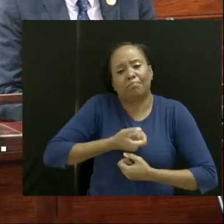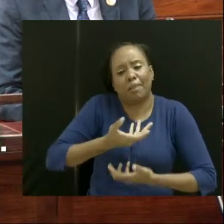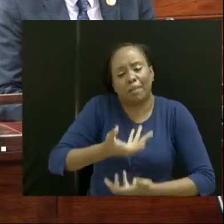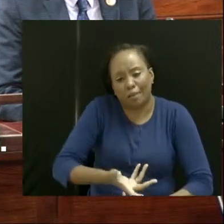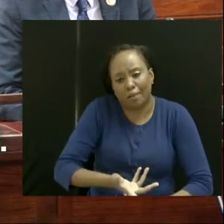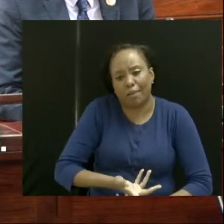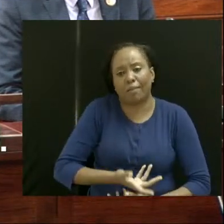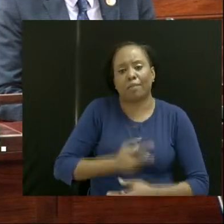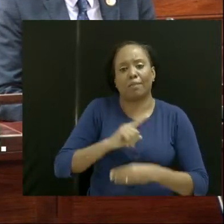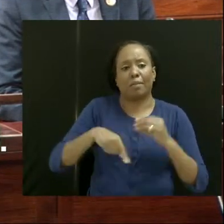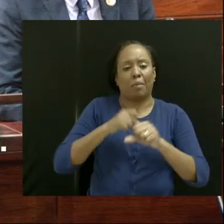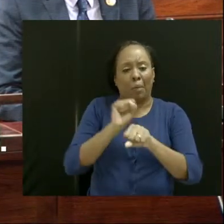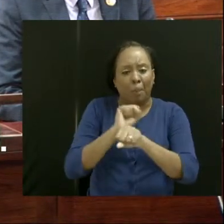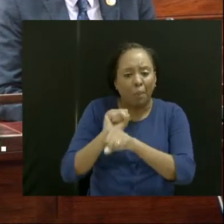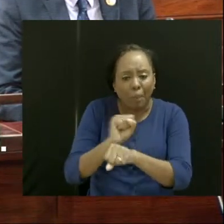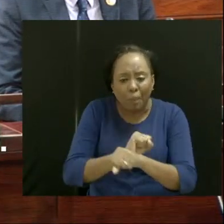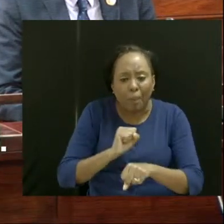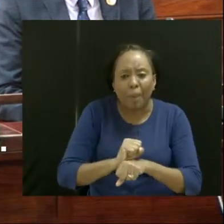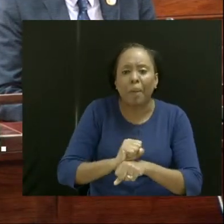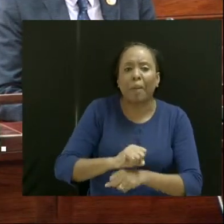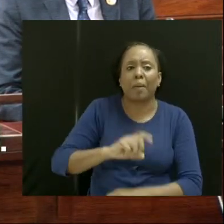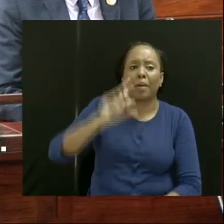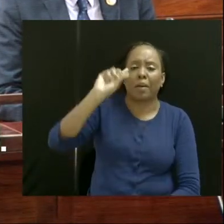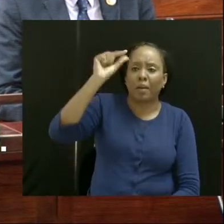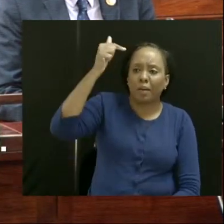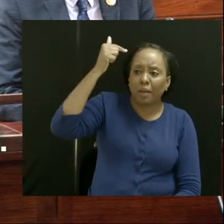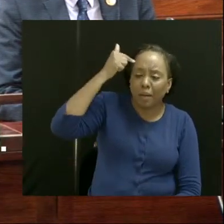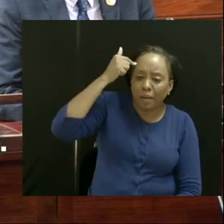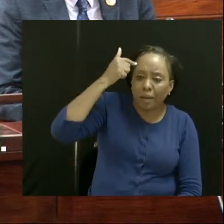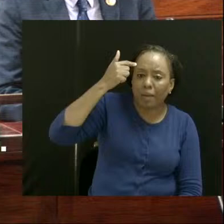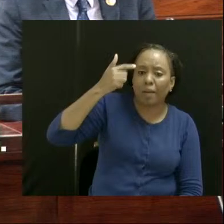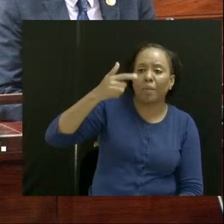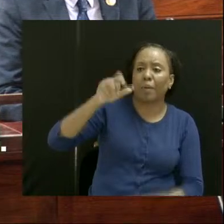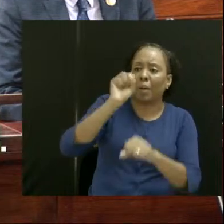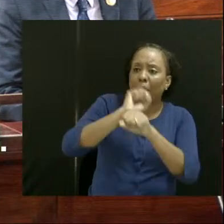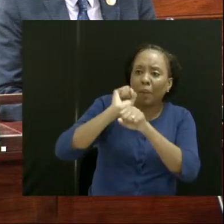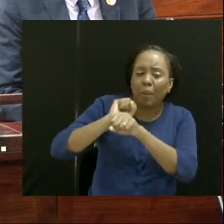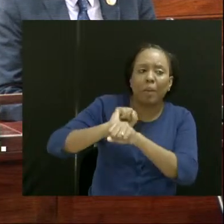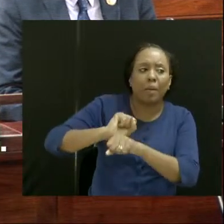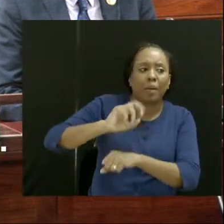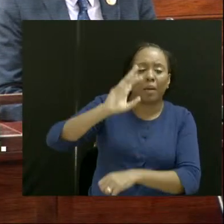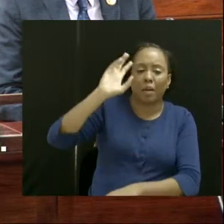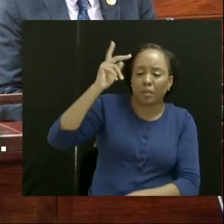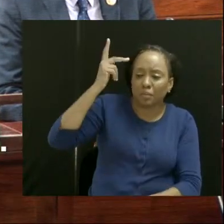work of the cabinet and the government at this time.